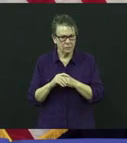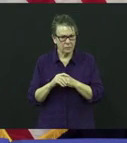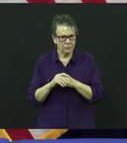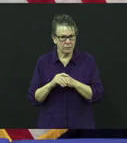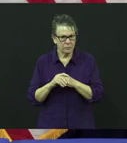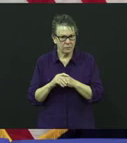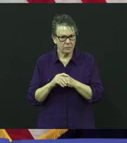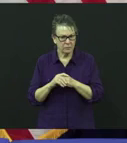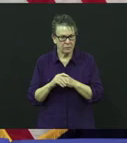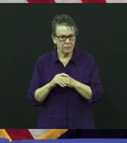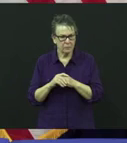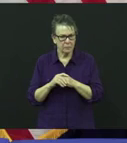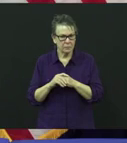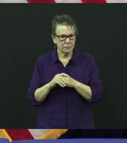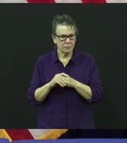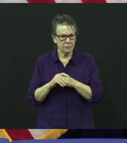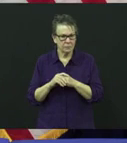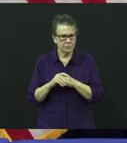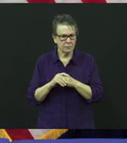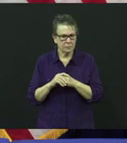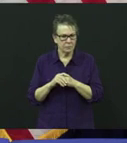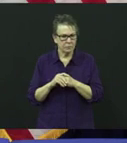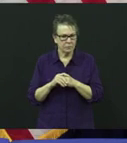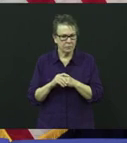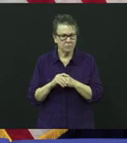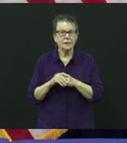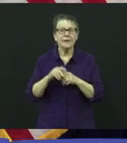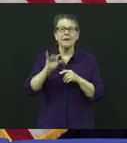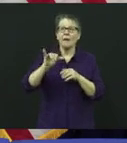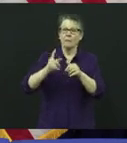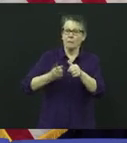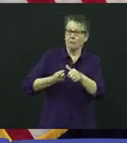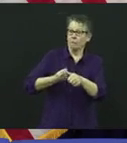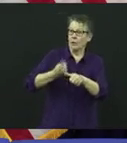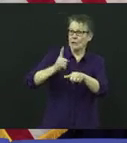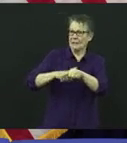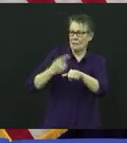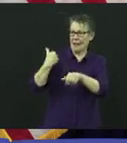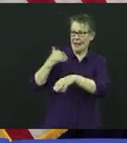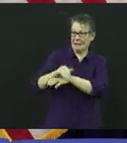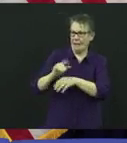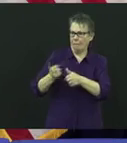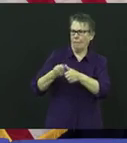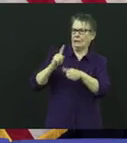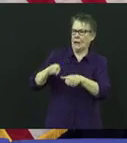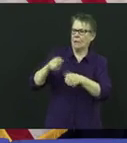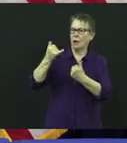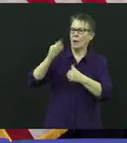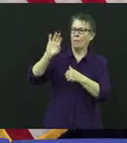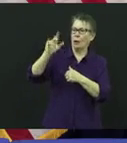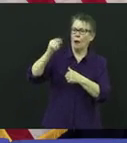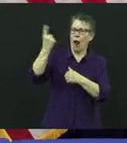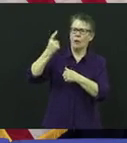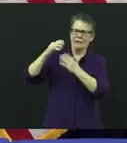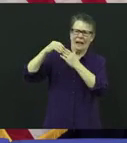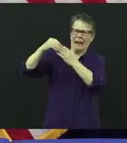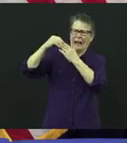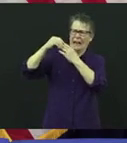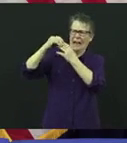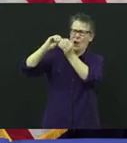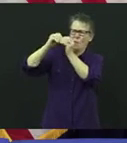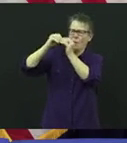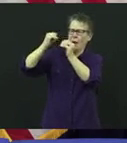at 61, but you had Essex at 63, Middlesex at 62, Passaic at 63.